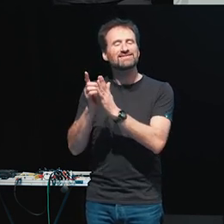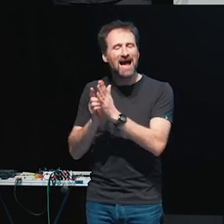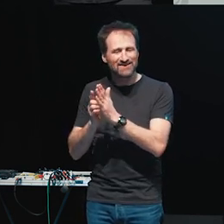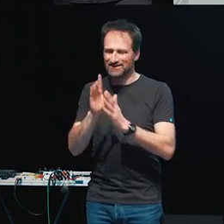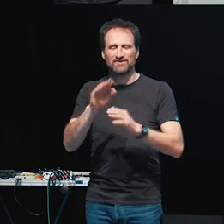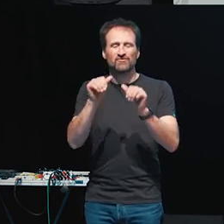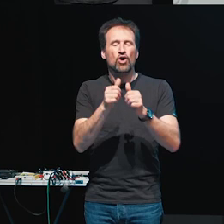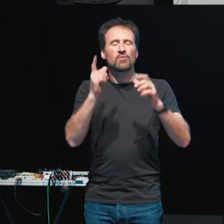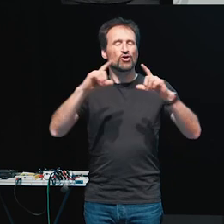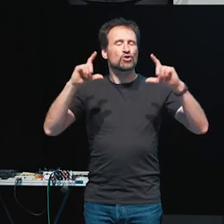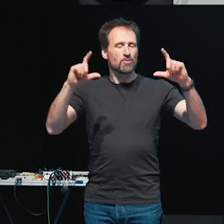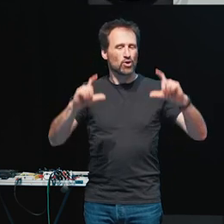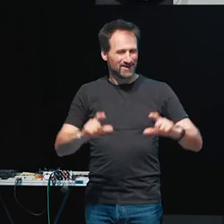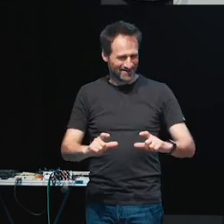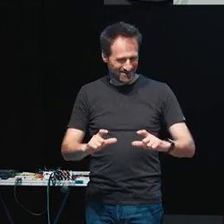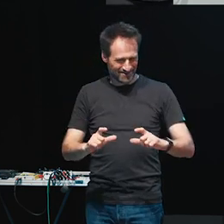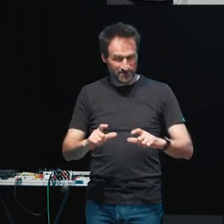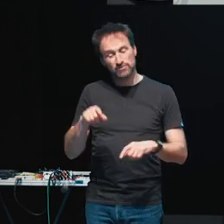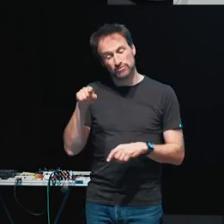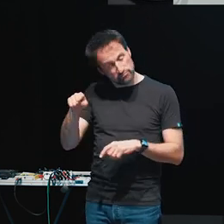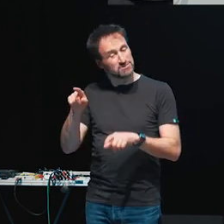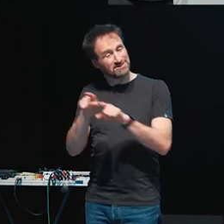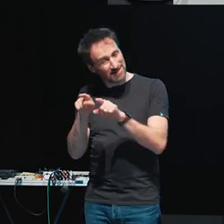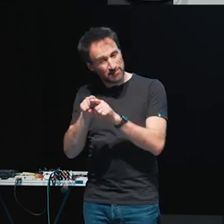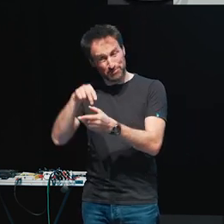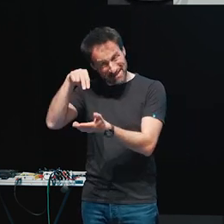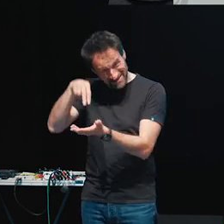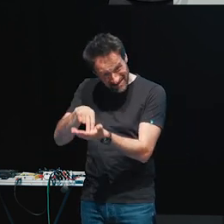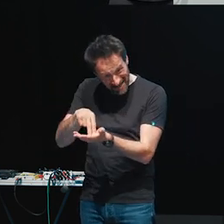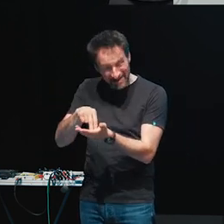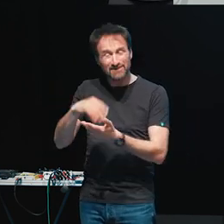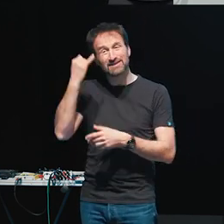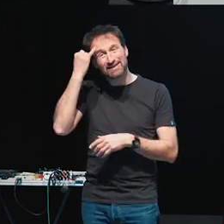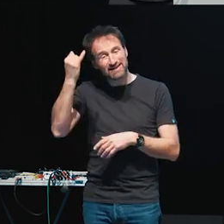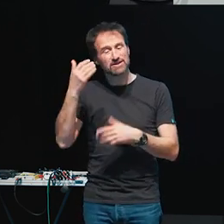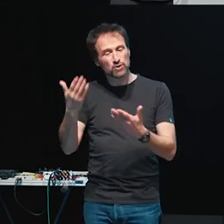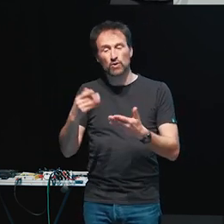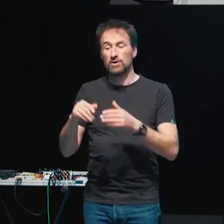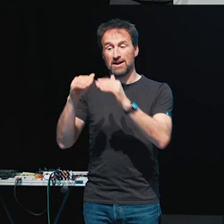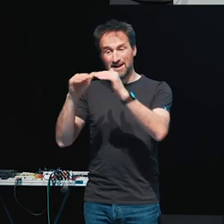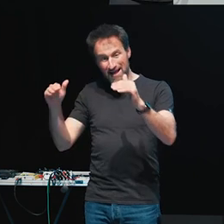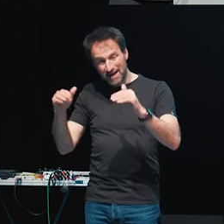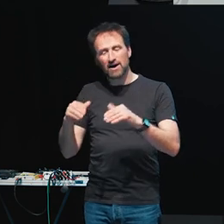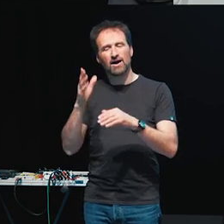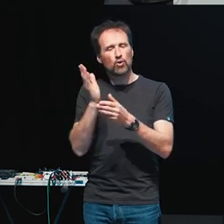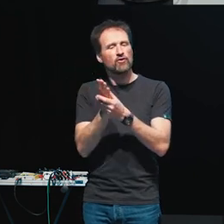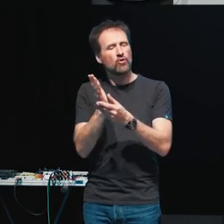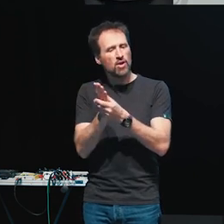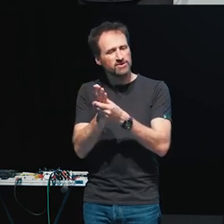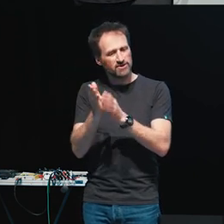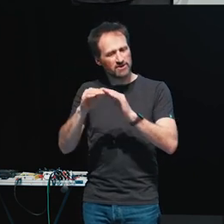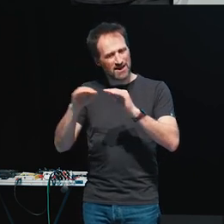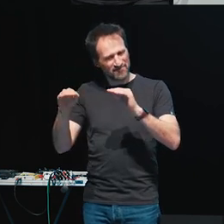components. And again, the idea is this state layer is represented on a folder level. And when